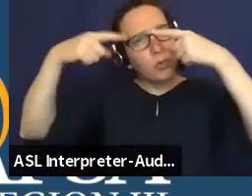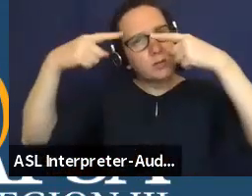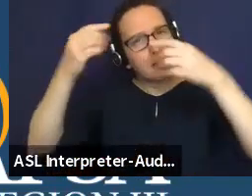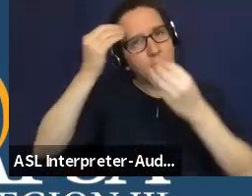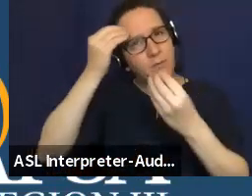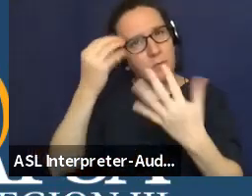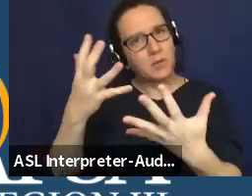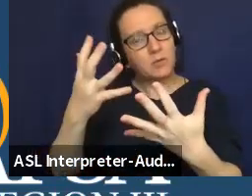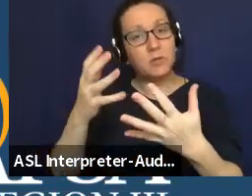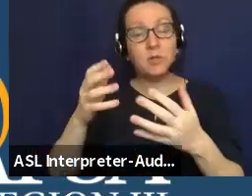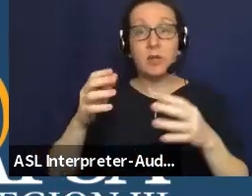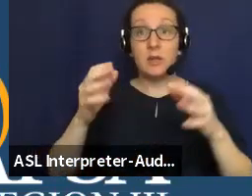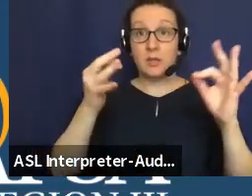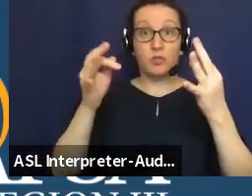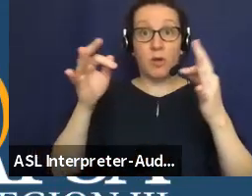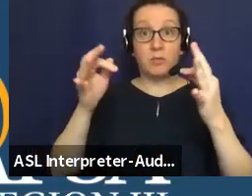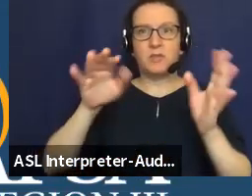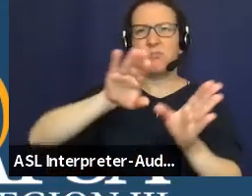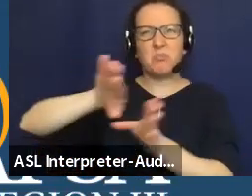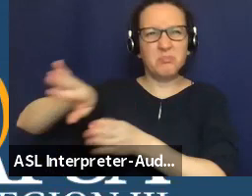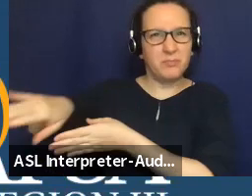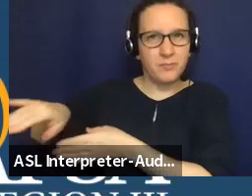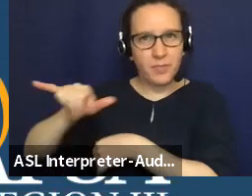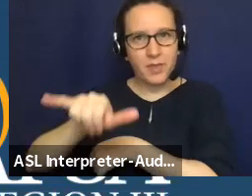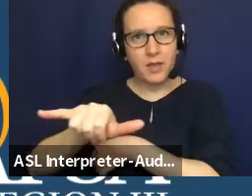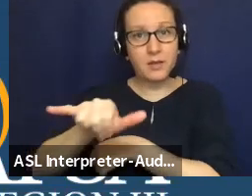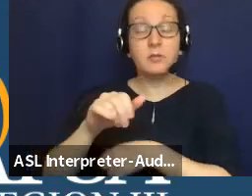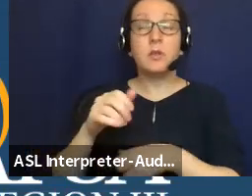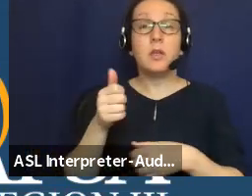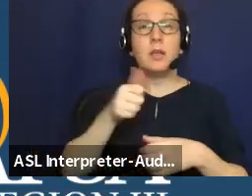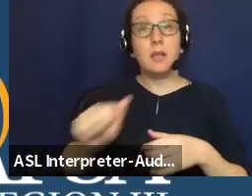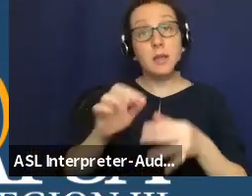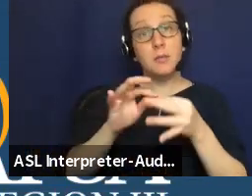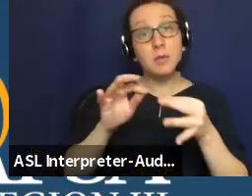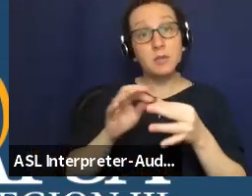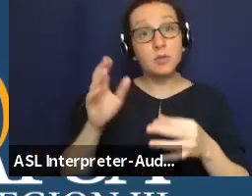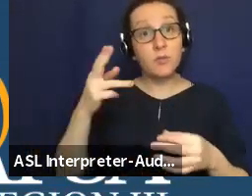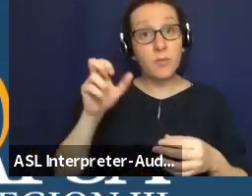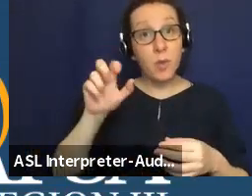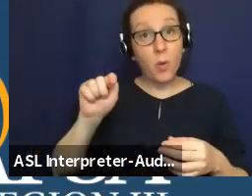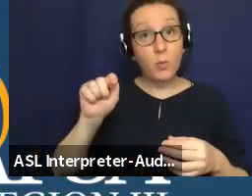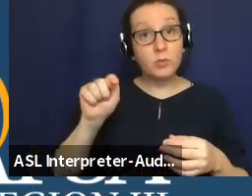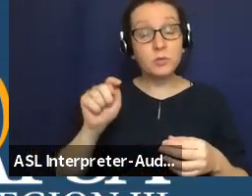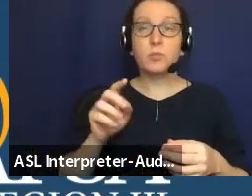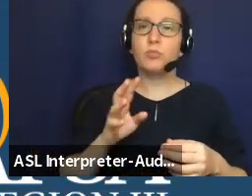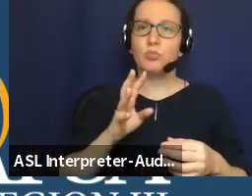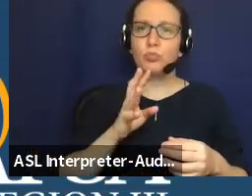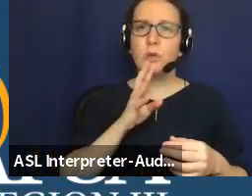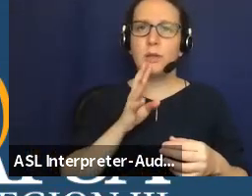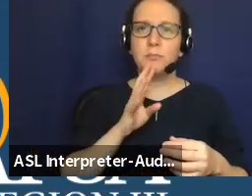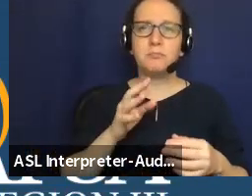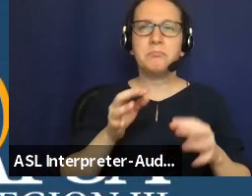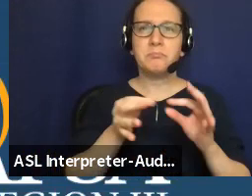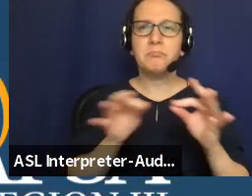distractions, providing an option to read out loud messages by the host. And then also, if you're using virtual background,